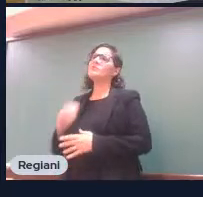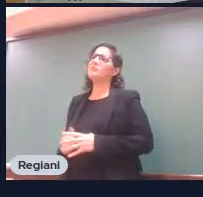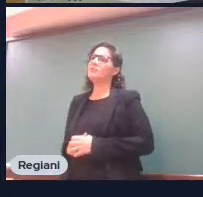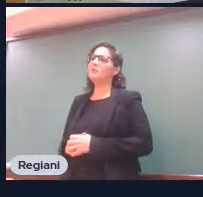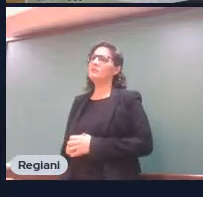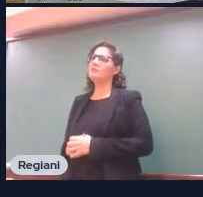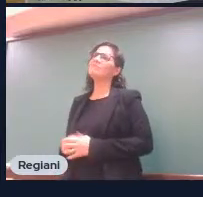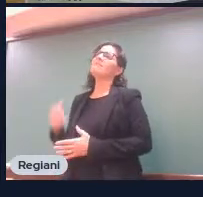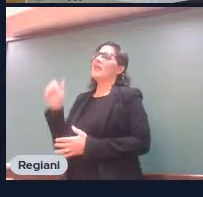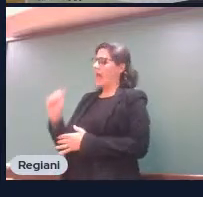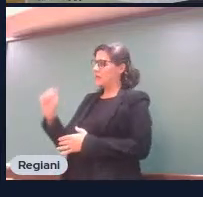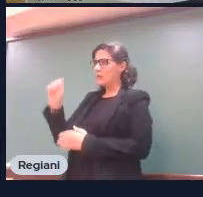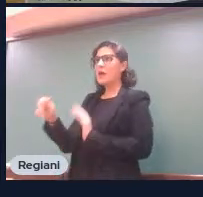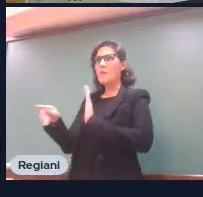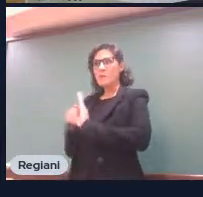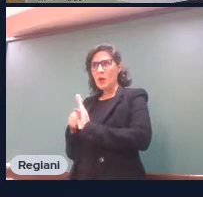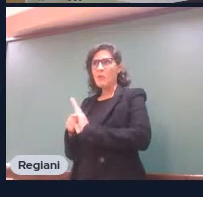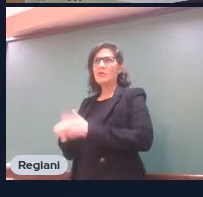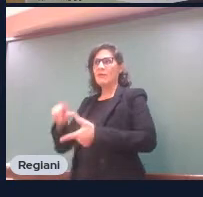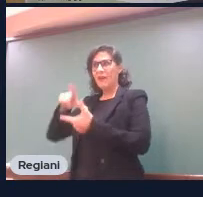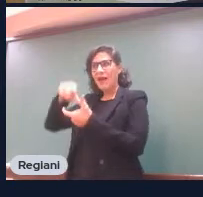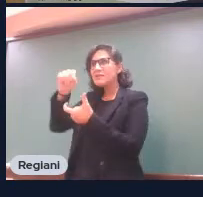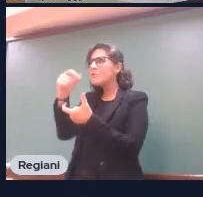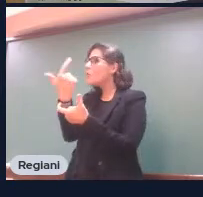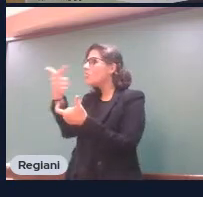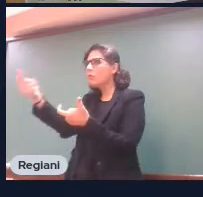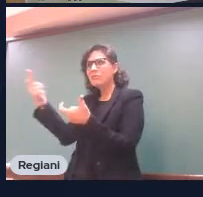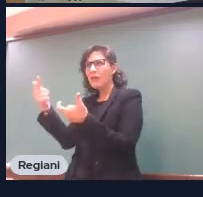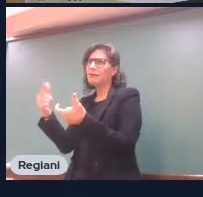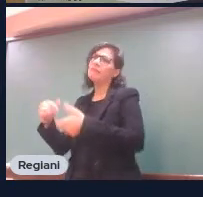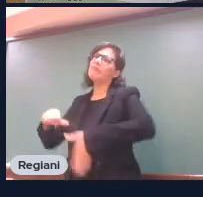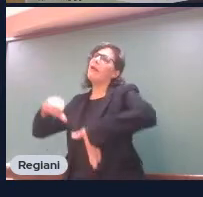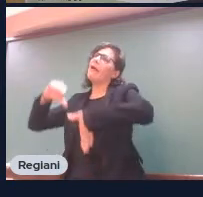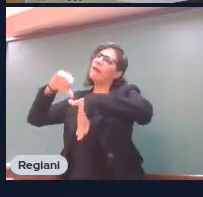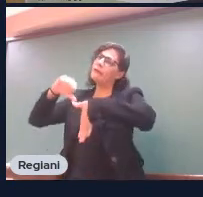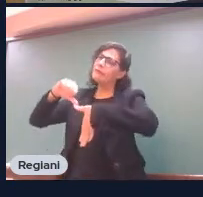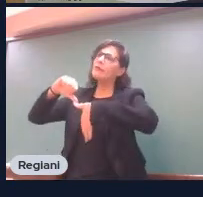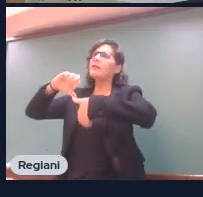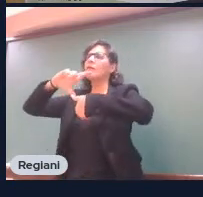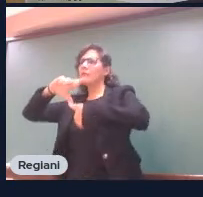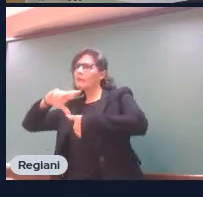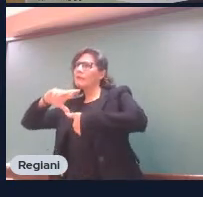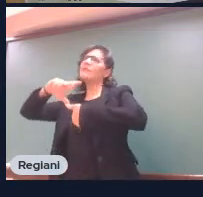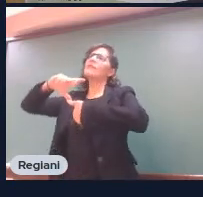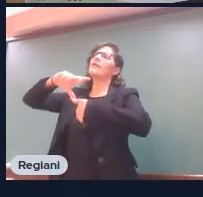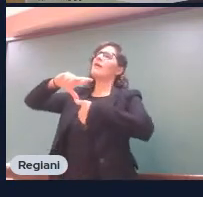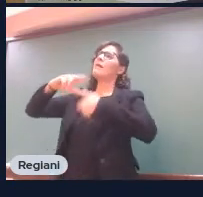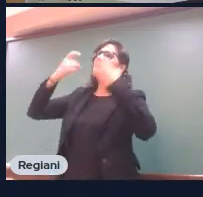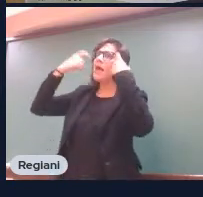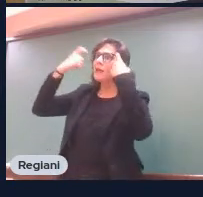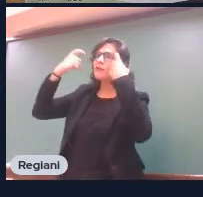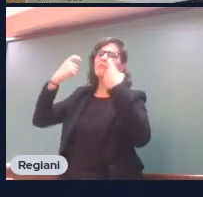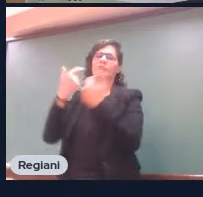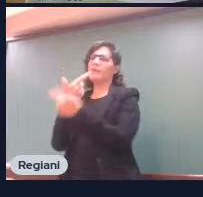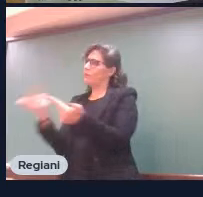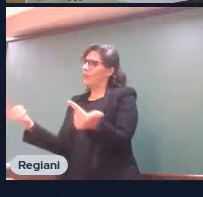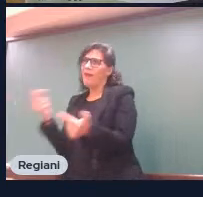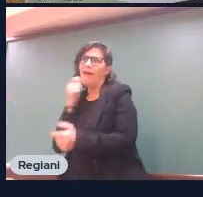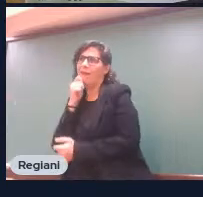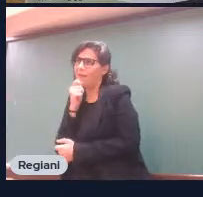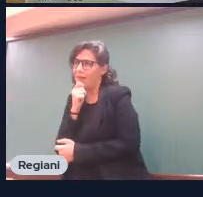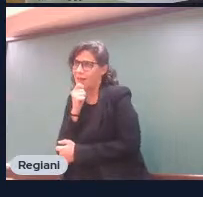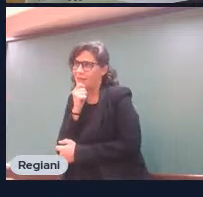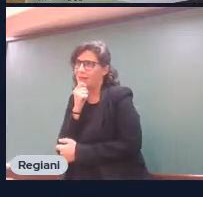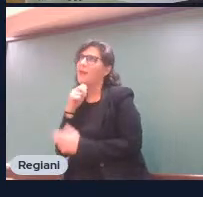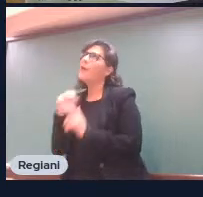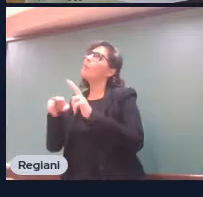de lexicografia para as Américas, Sul, Central, México e Caribe. Né? Nesse